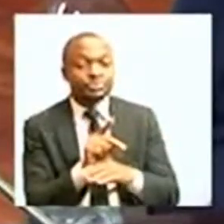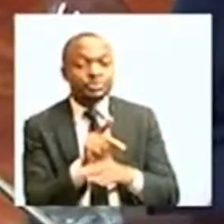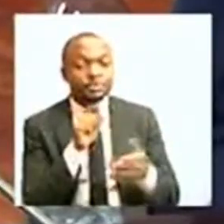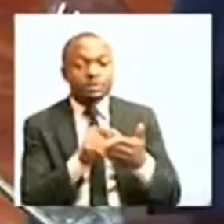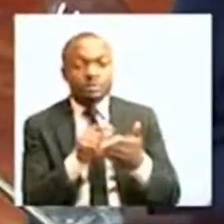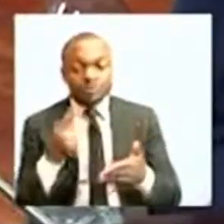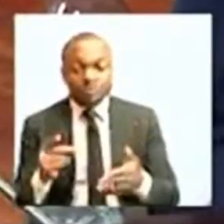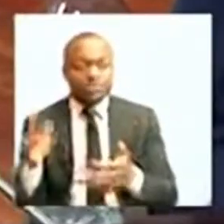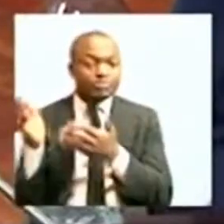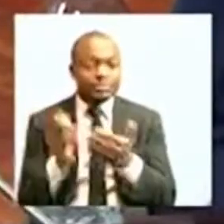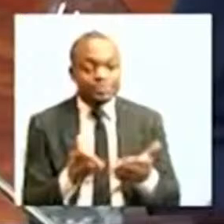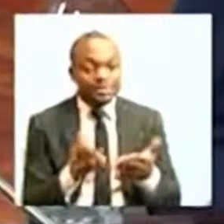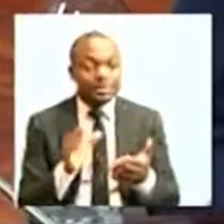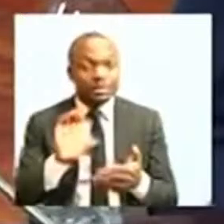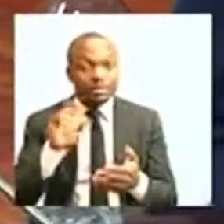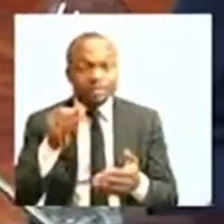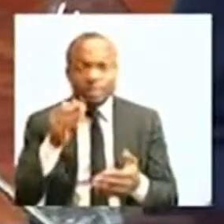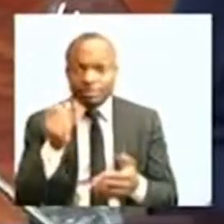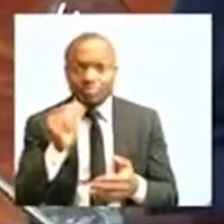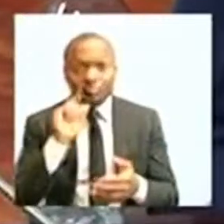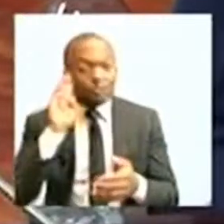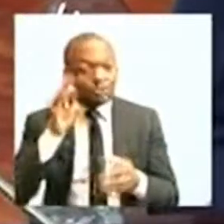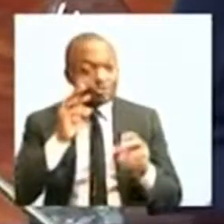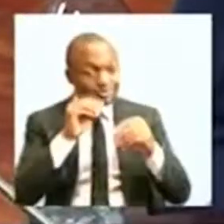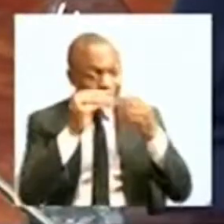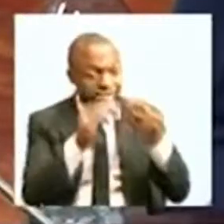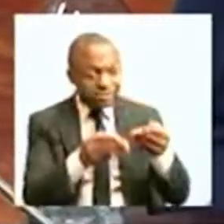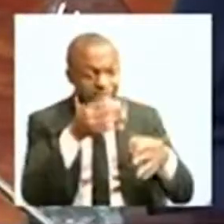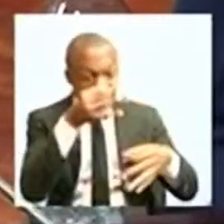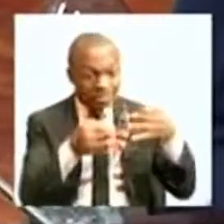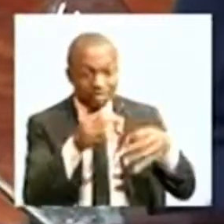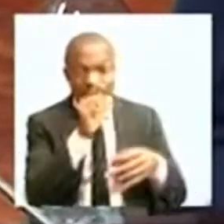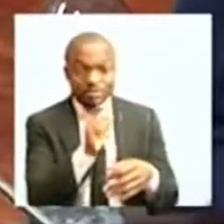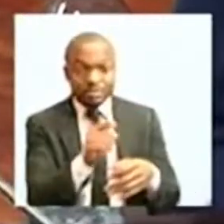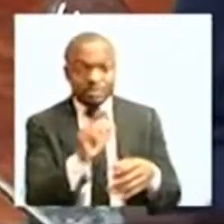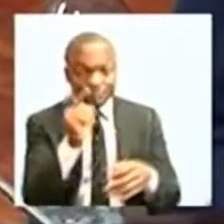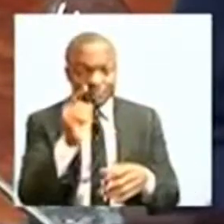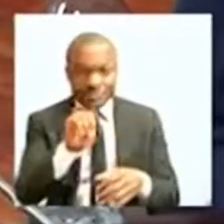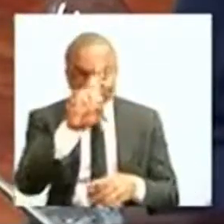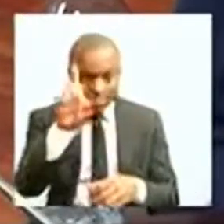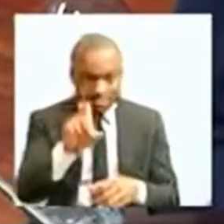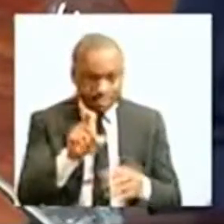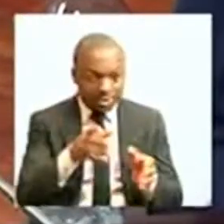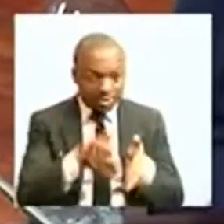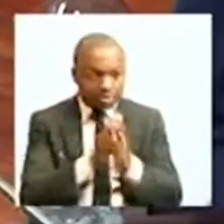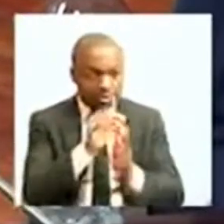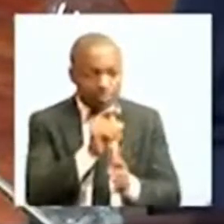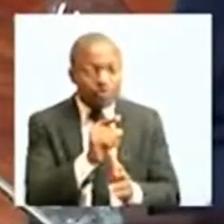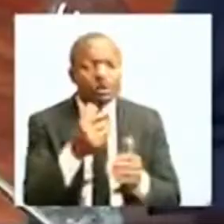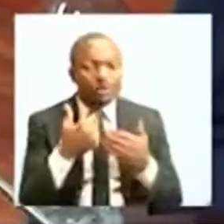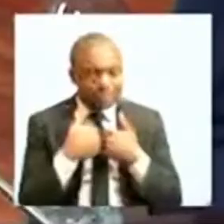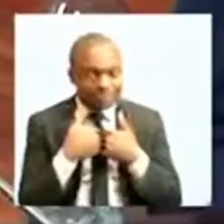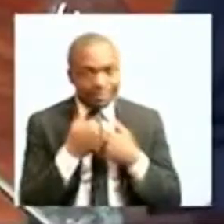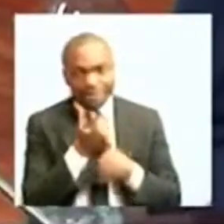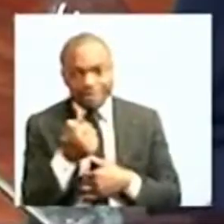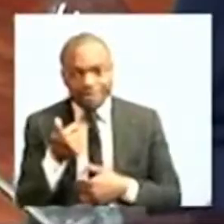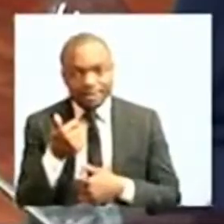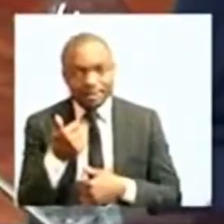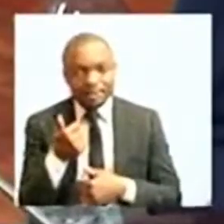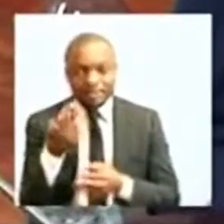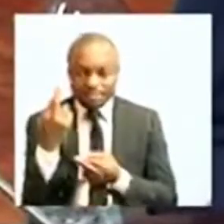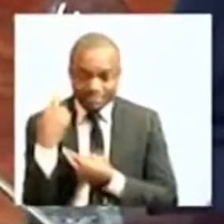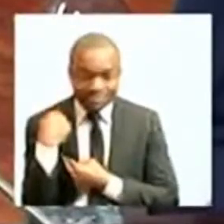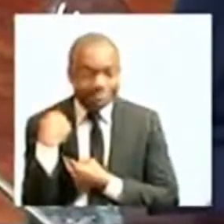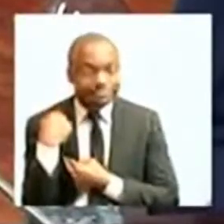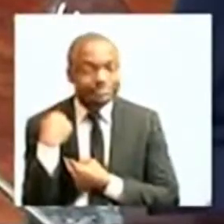I said, no, CDF money will be provided to you when you have. So the first question you ask is, do you have any other